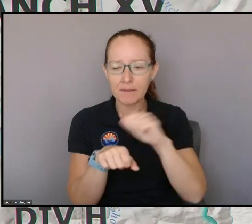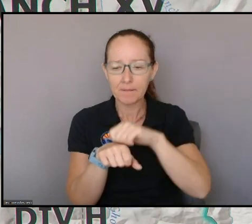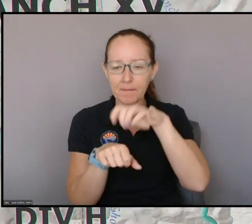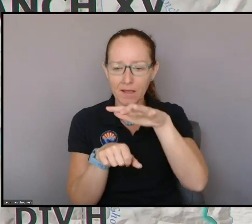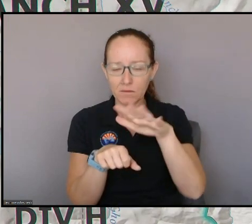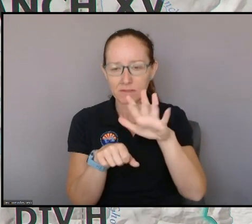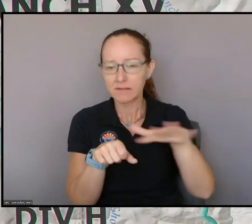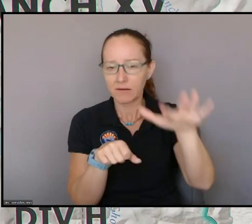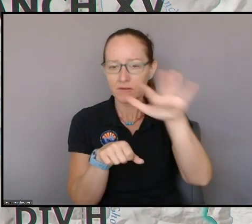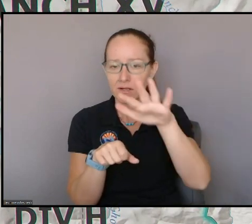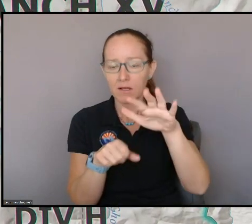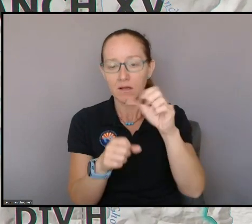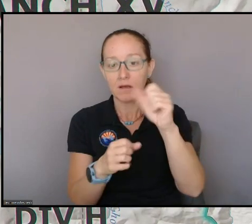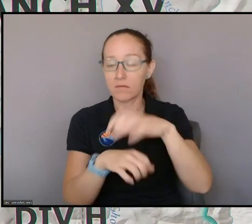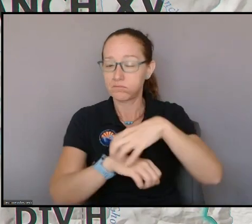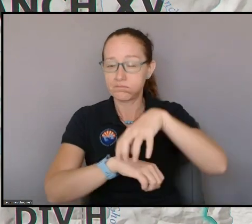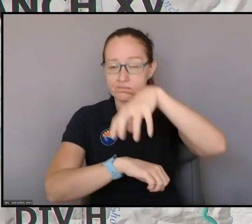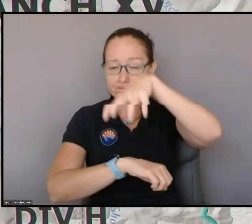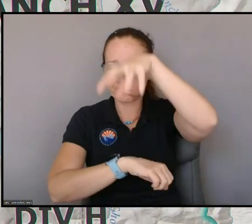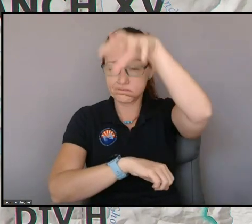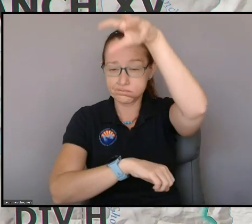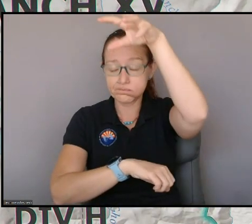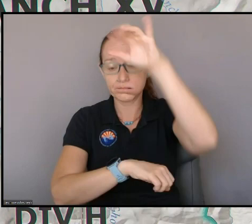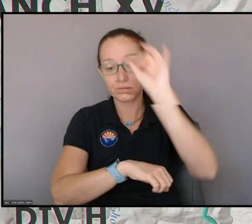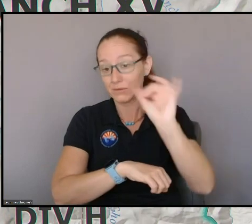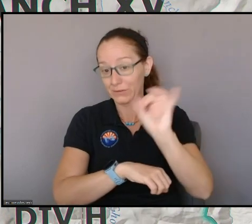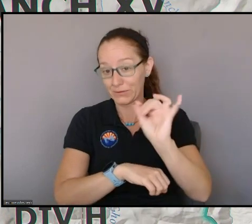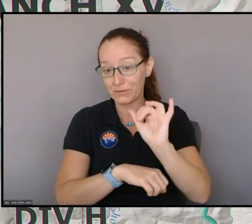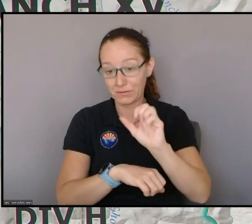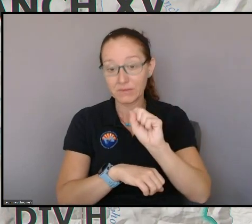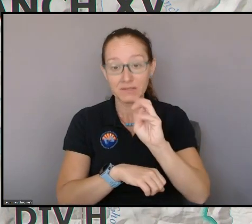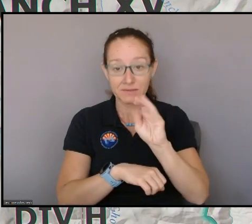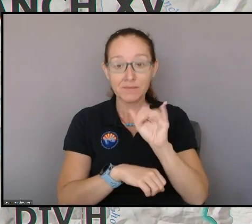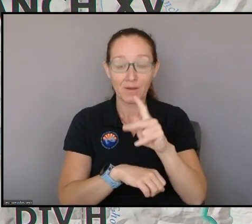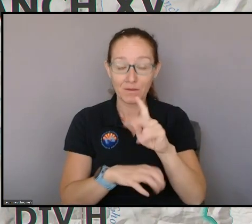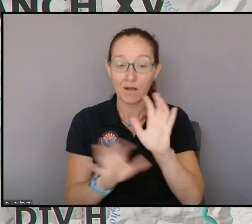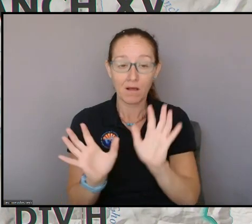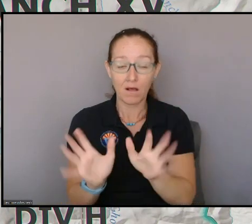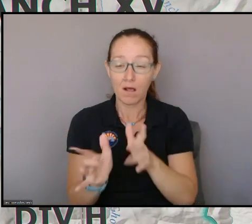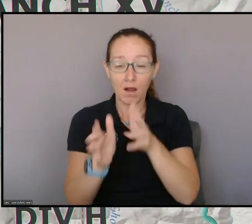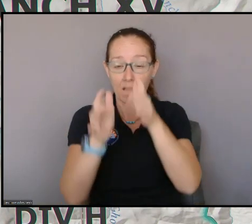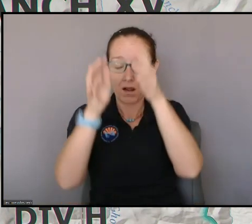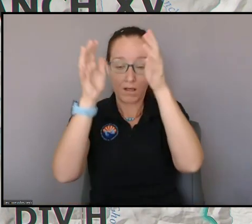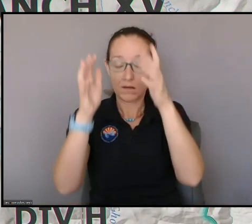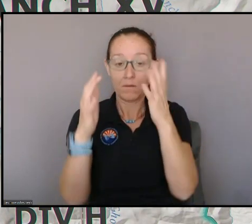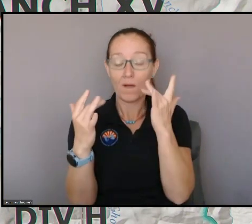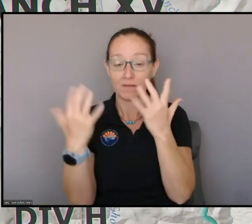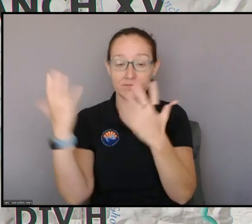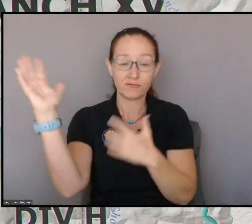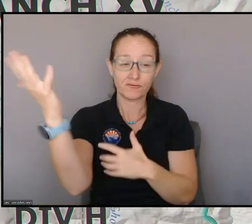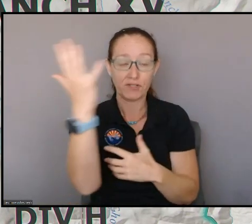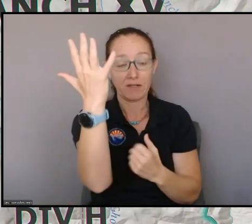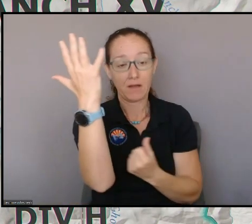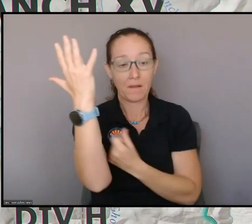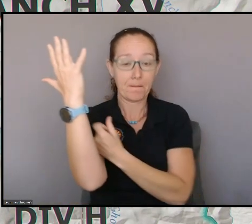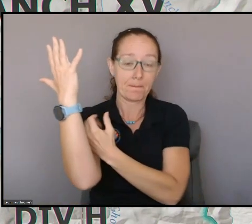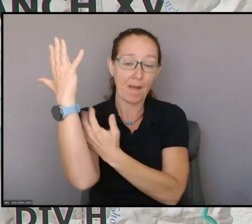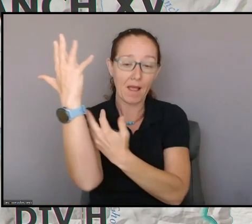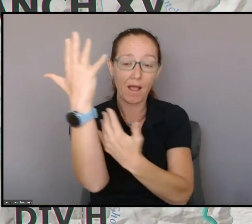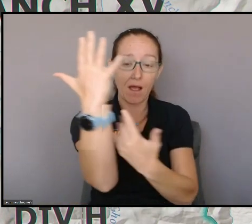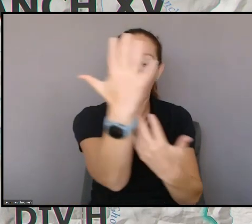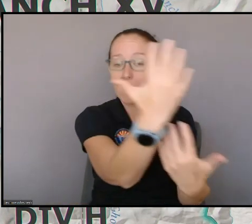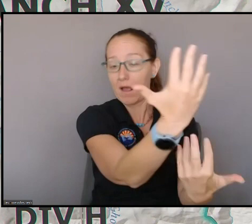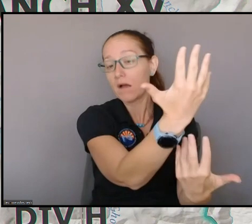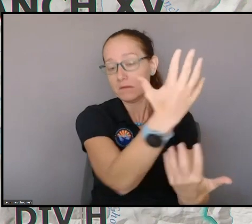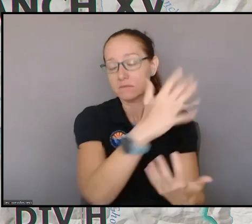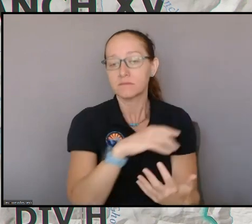large column of smoke came out of there from some stuff along the edge there, timber stringers that burned adjacent to an old fire scar in there.